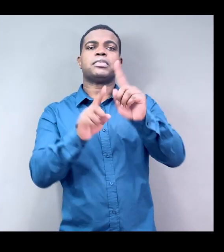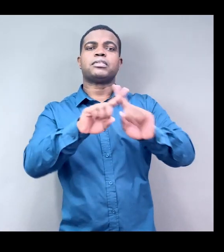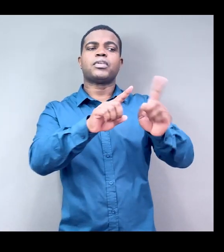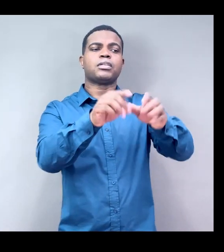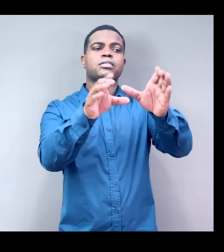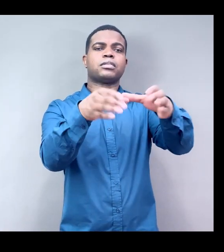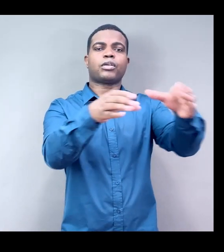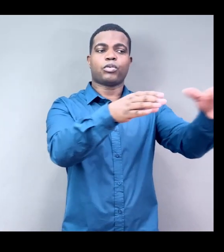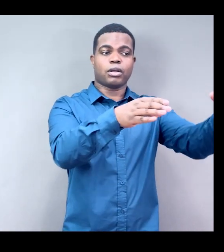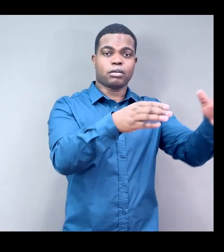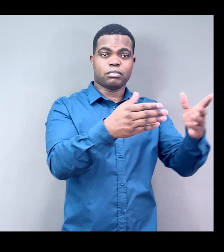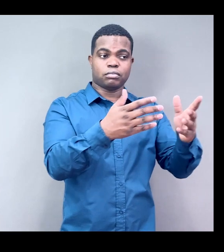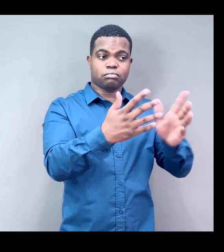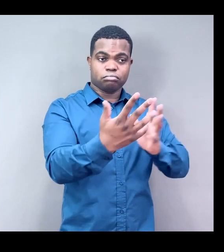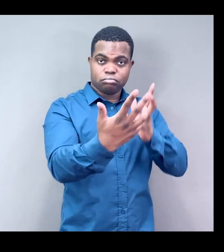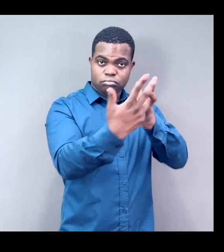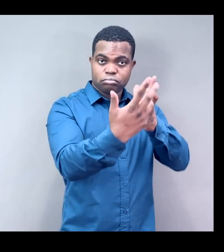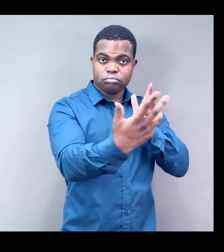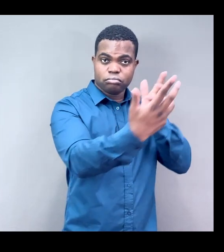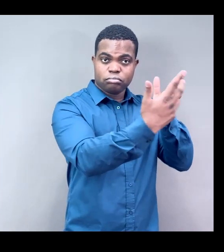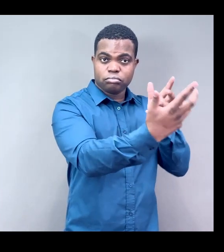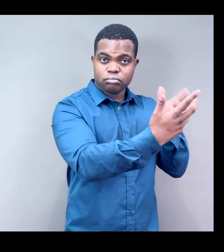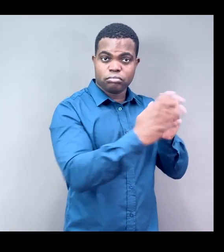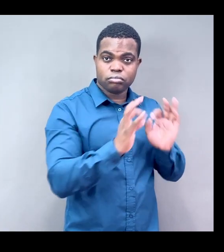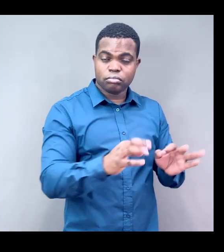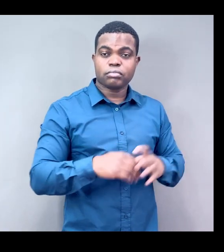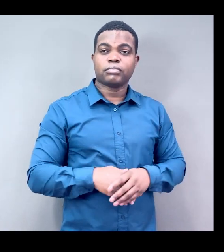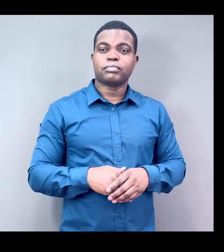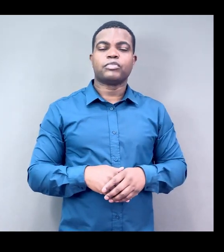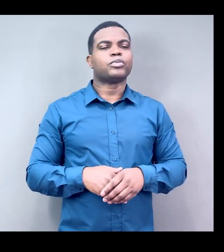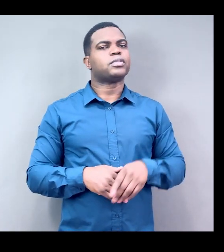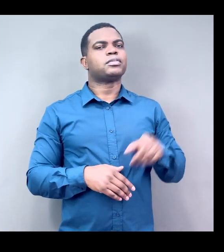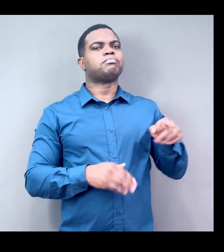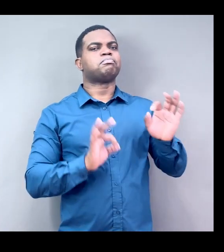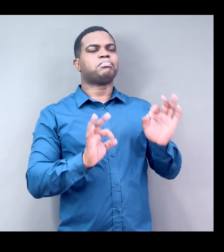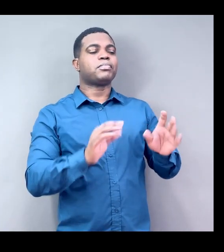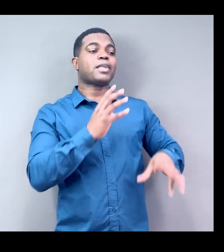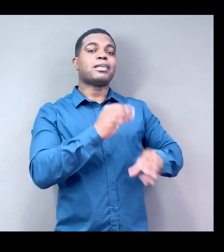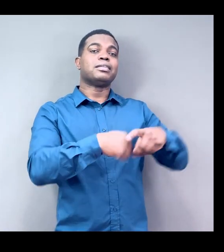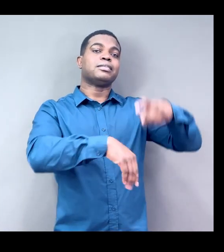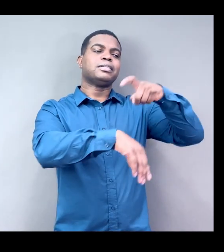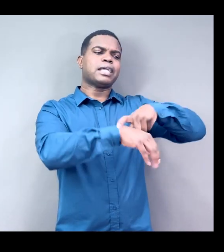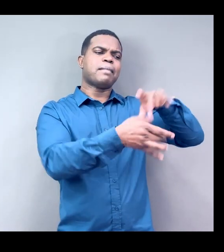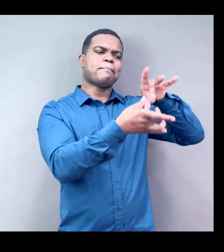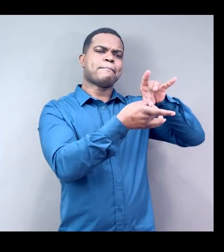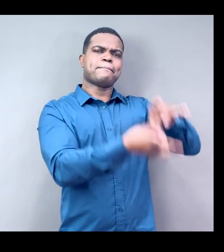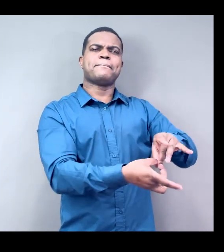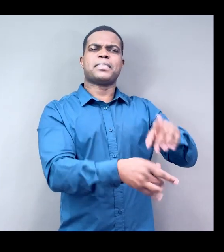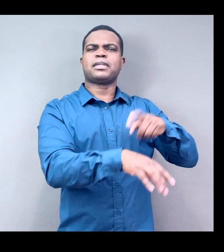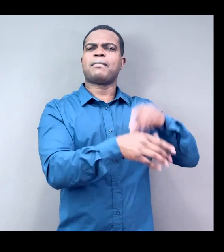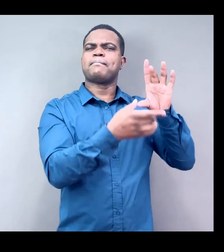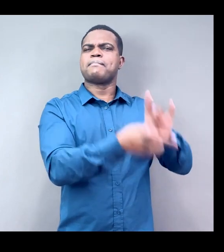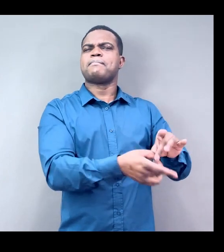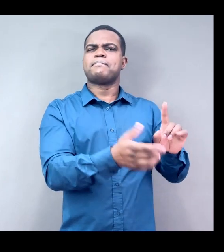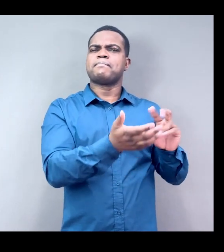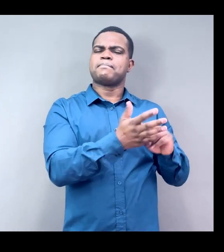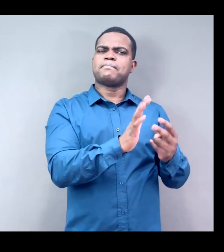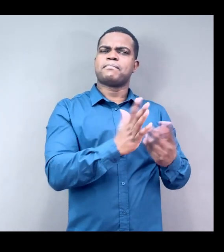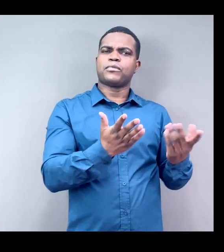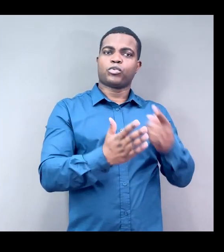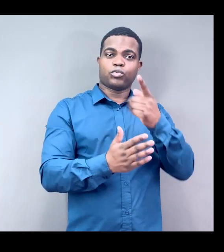initiative? Does it align with the goal of your other stakeholders? That is it being